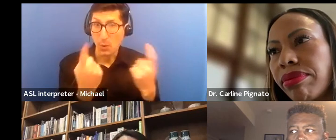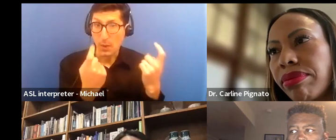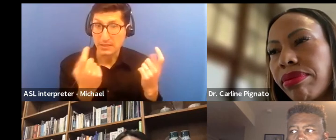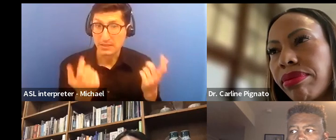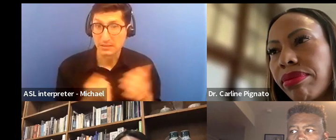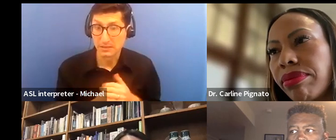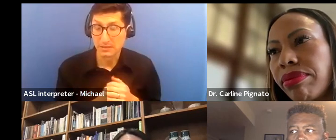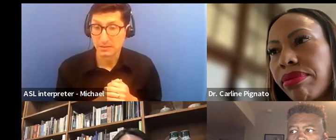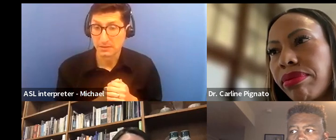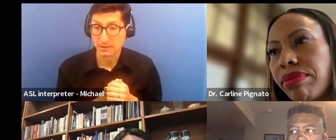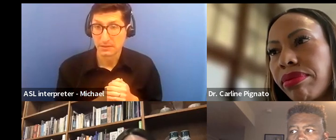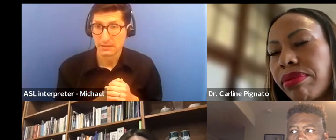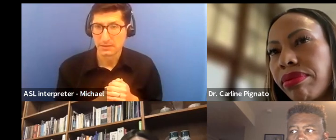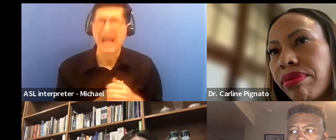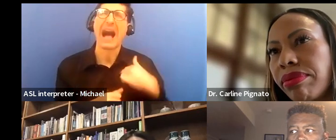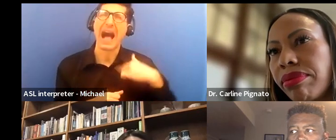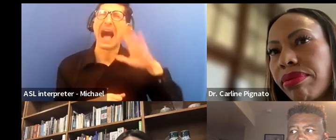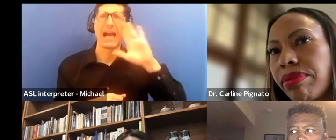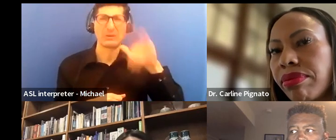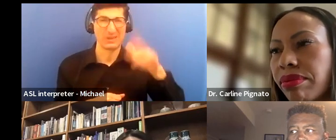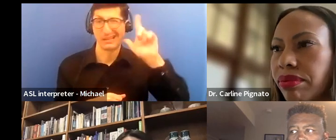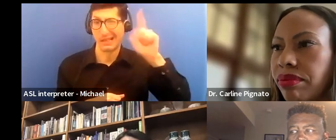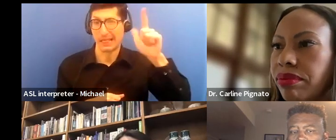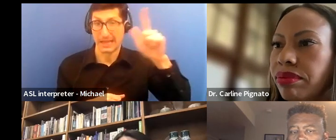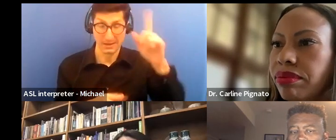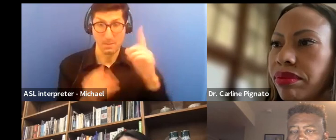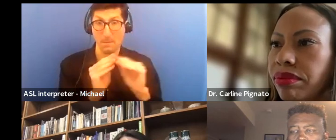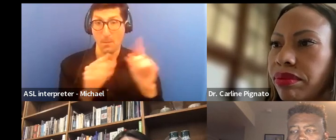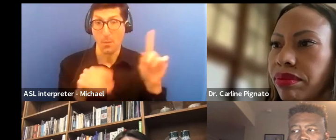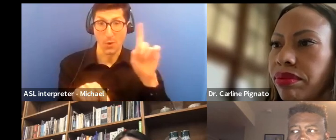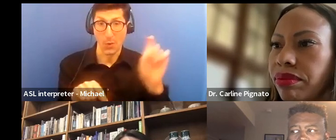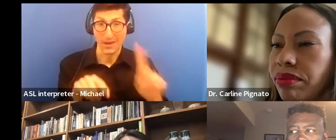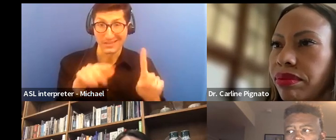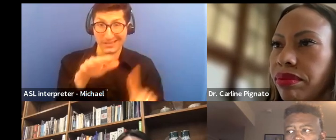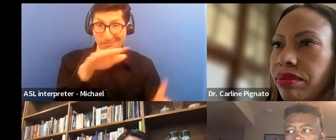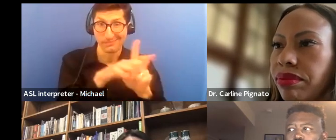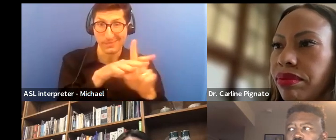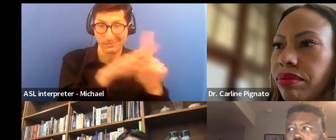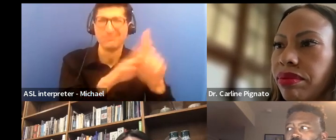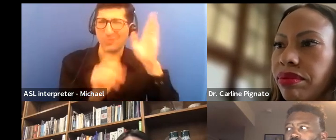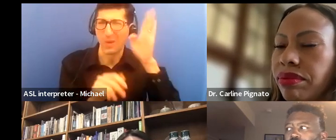And I'm sure we will have more as we proceed. It is